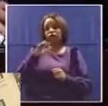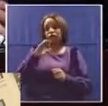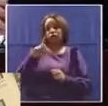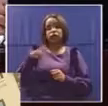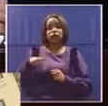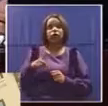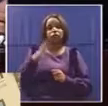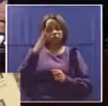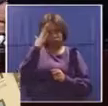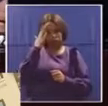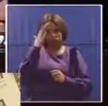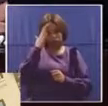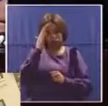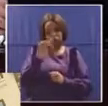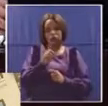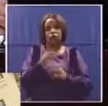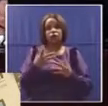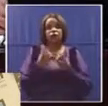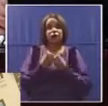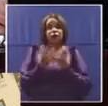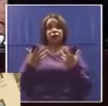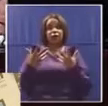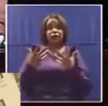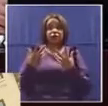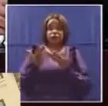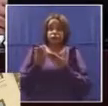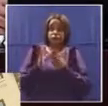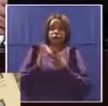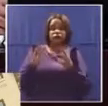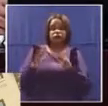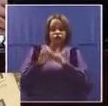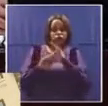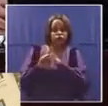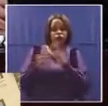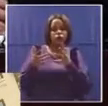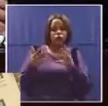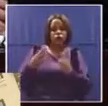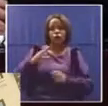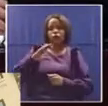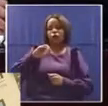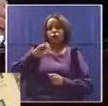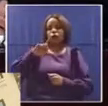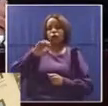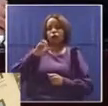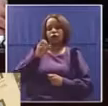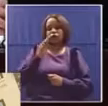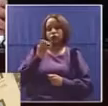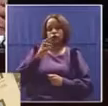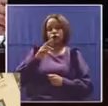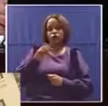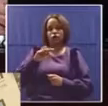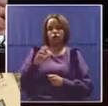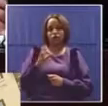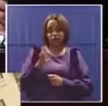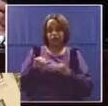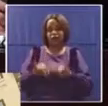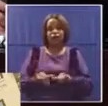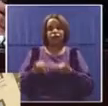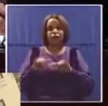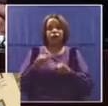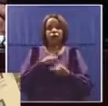of severe overcrowding at many of the correctional sentences. We visited Colesberg. There's an awaiting trial detainee that owed